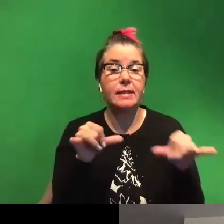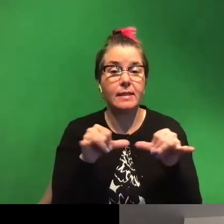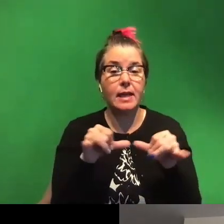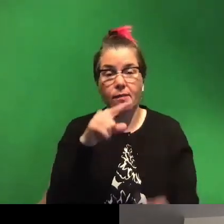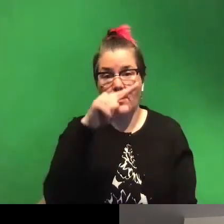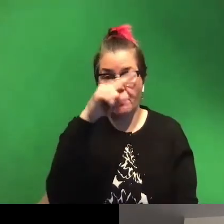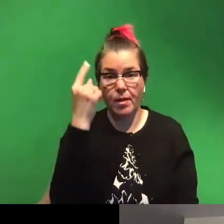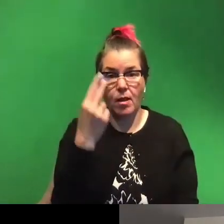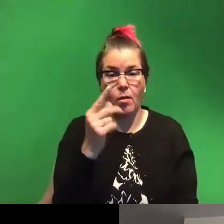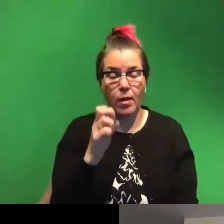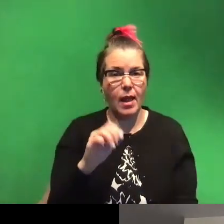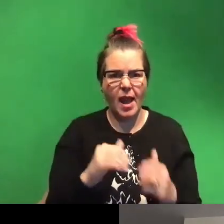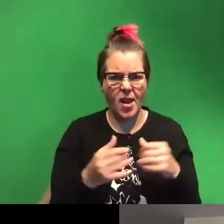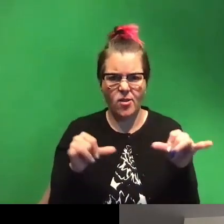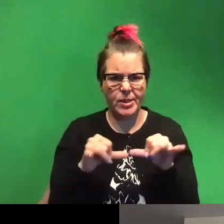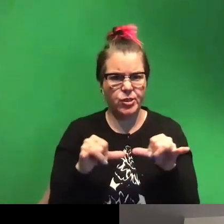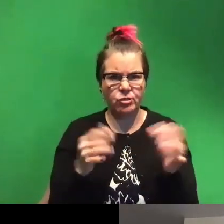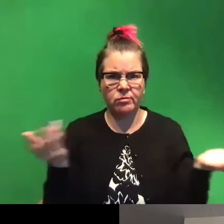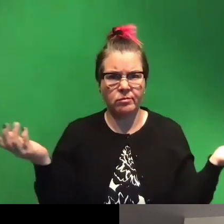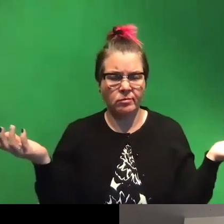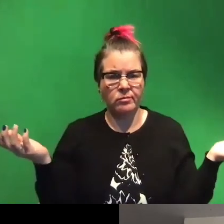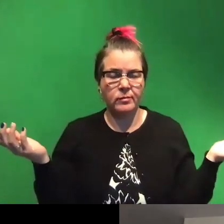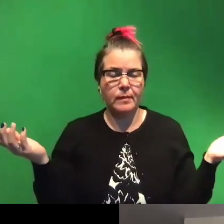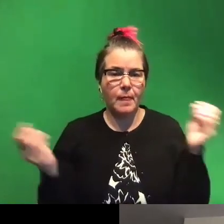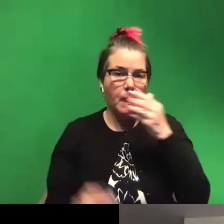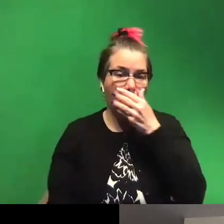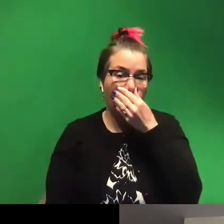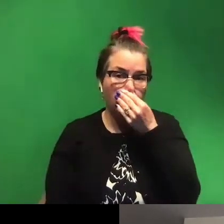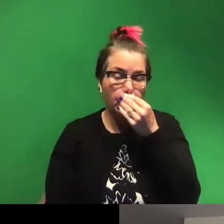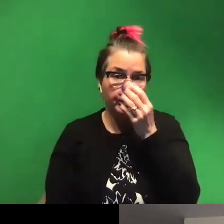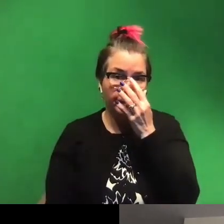like how can we measure the size of a black hole?